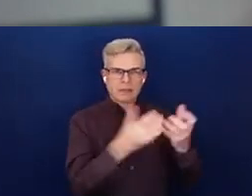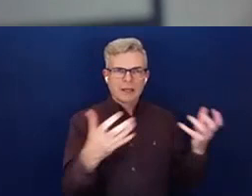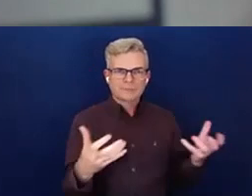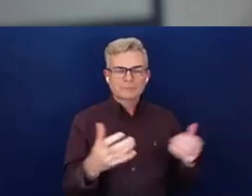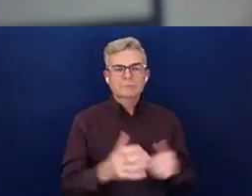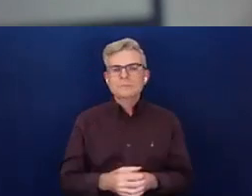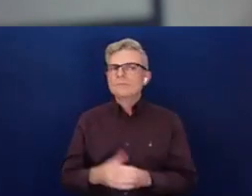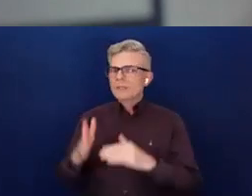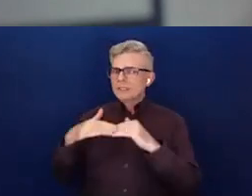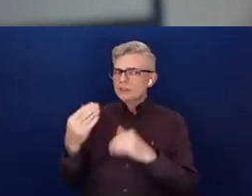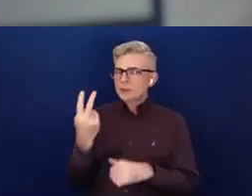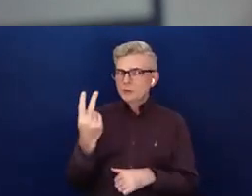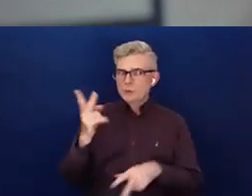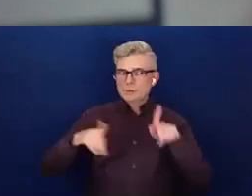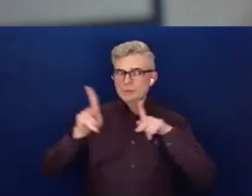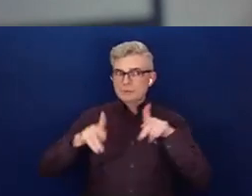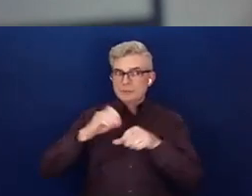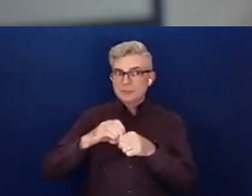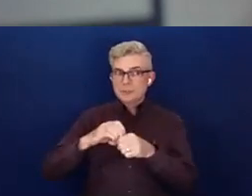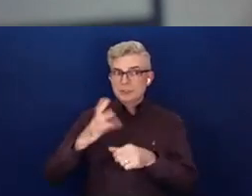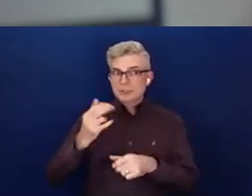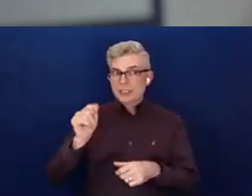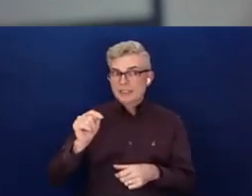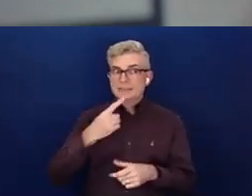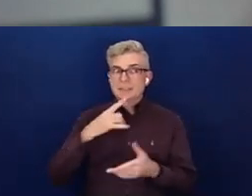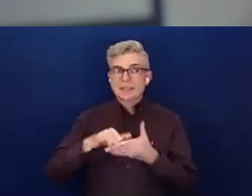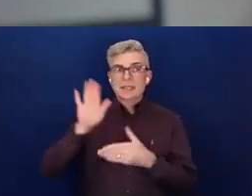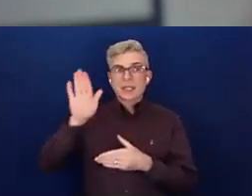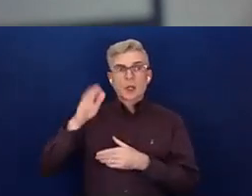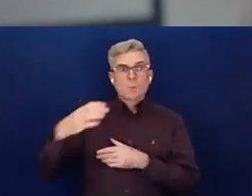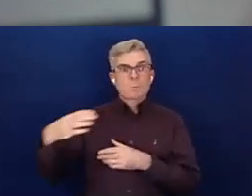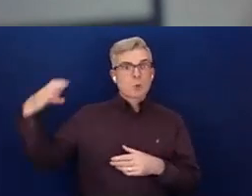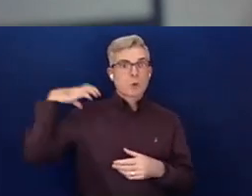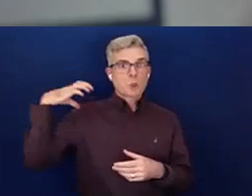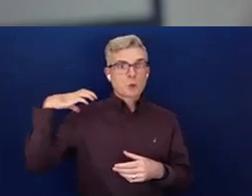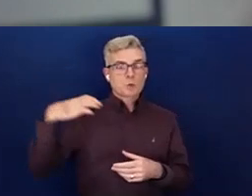employers, home health agencies have put them in 1A. So it